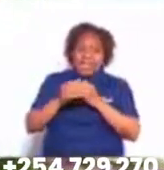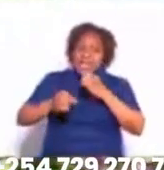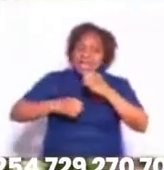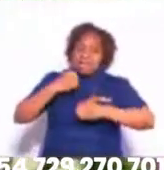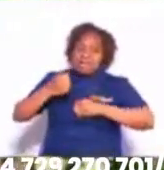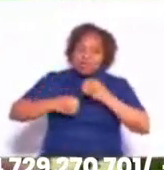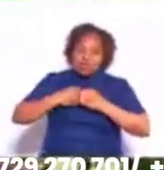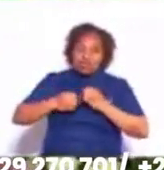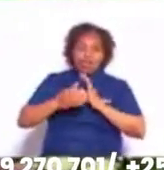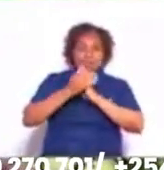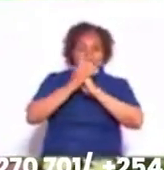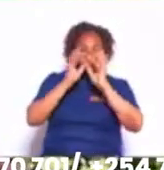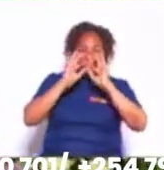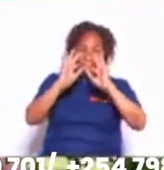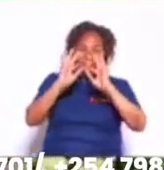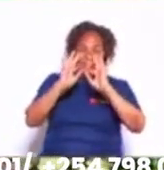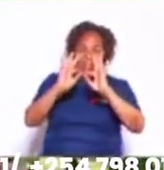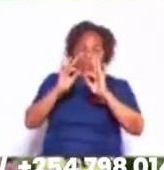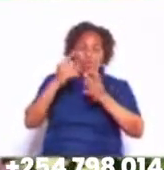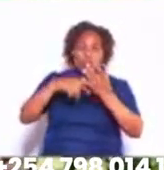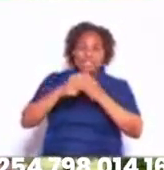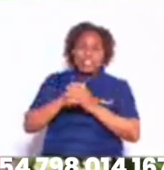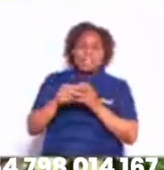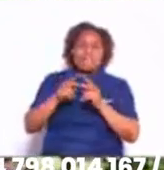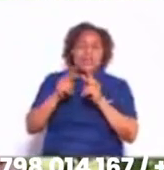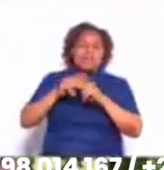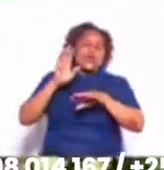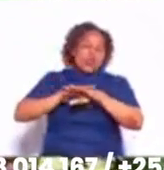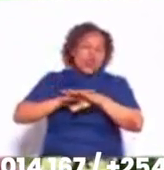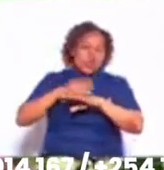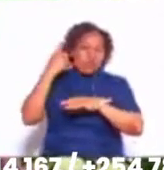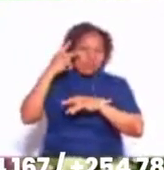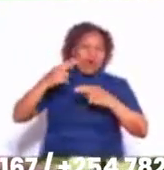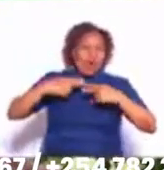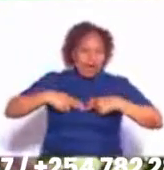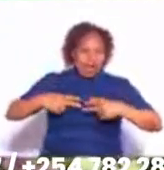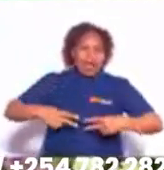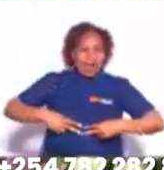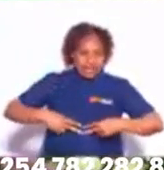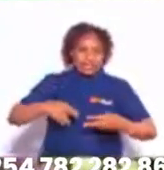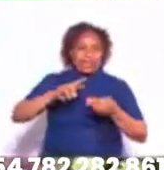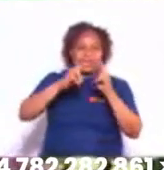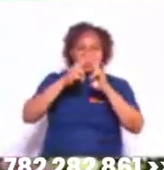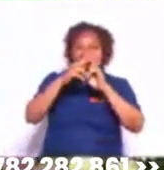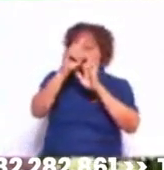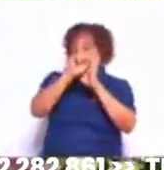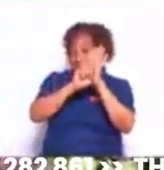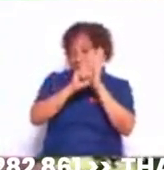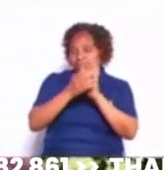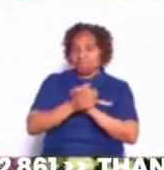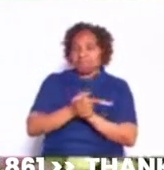Emotional intelligence is very good for health relationship.